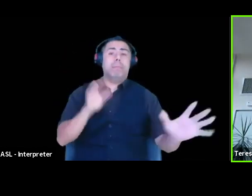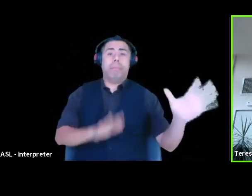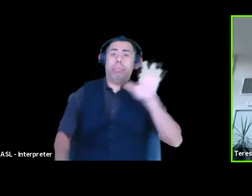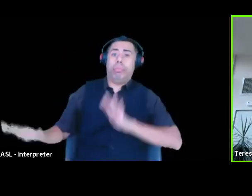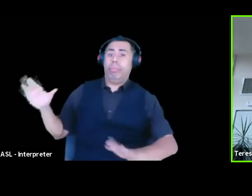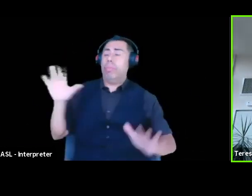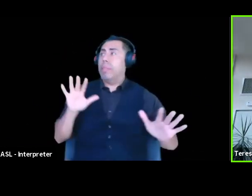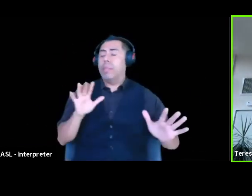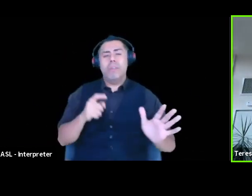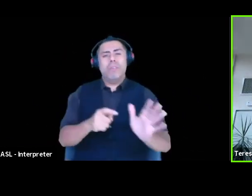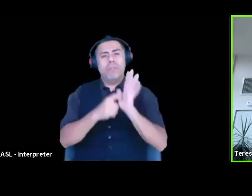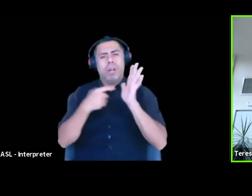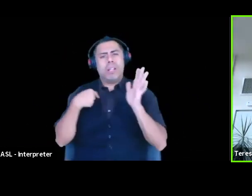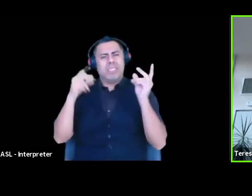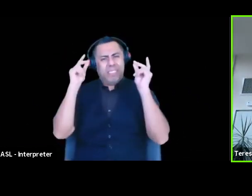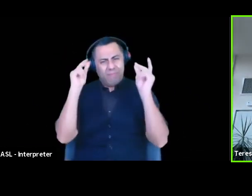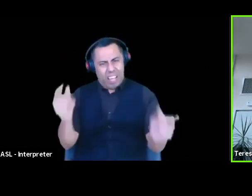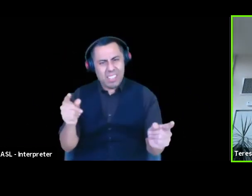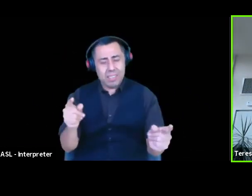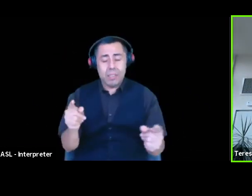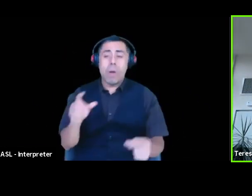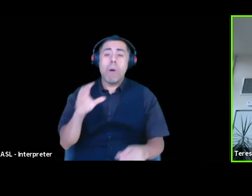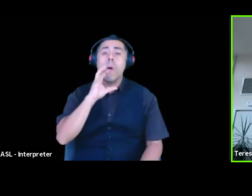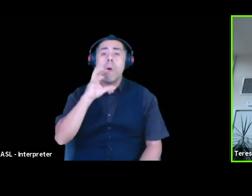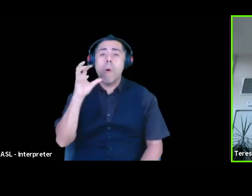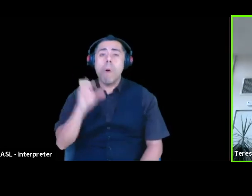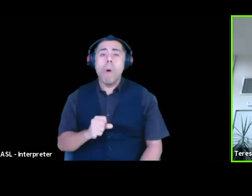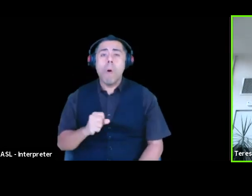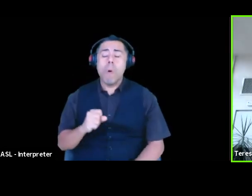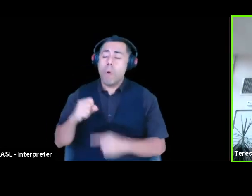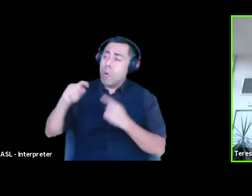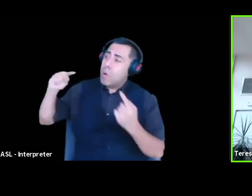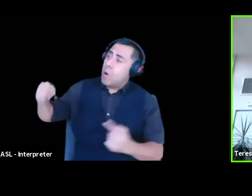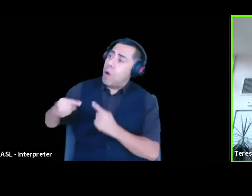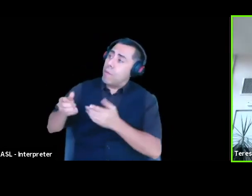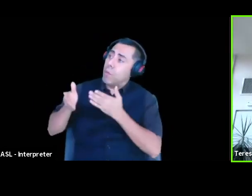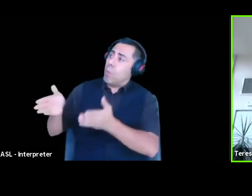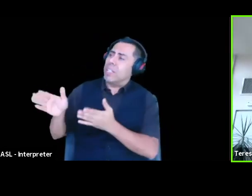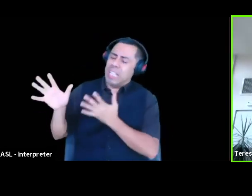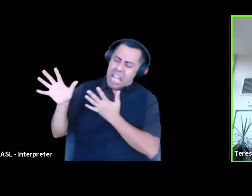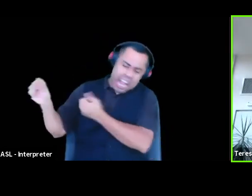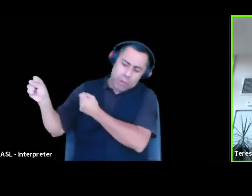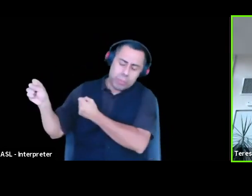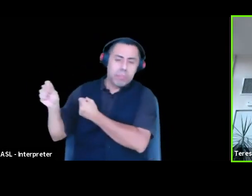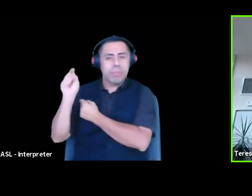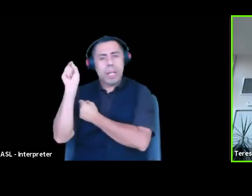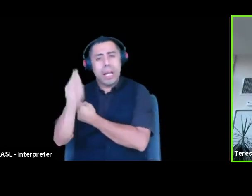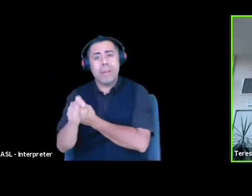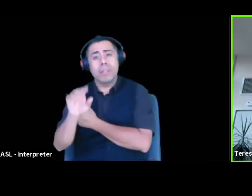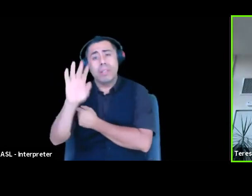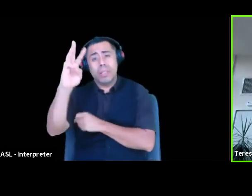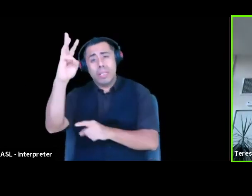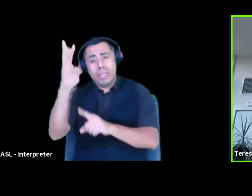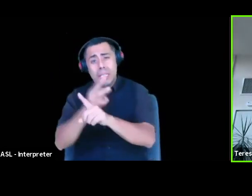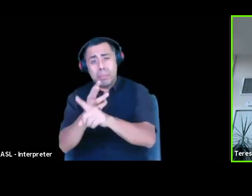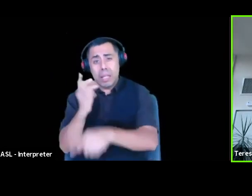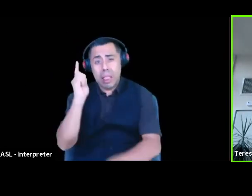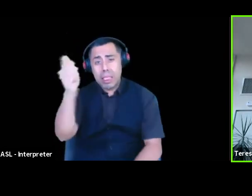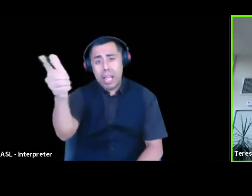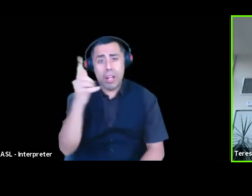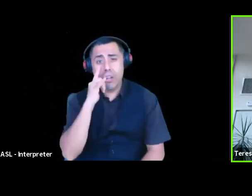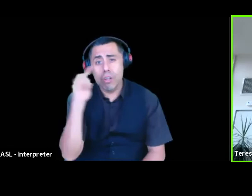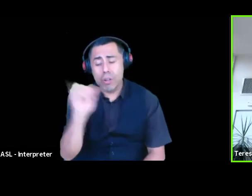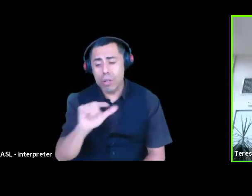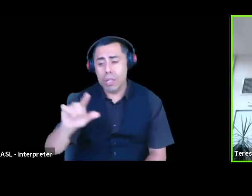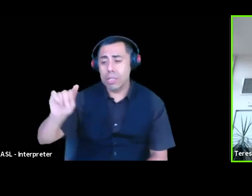old, harmful ways of being. We don't know what TCG will look like 6 months from now, let alone a year. We don't know what